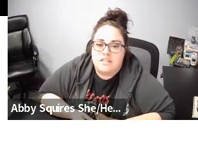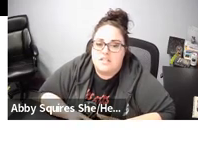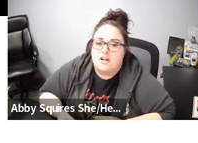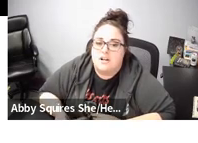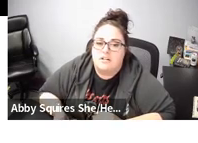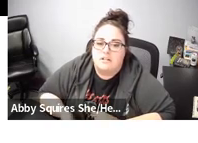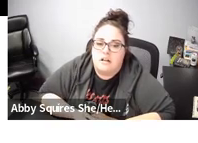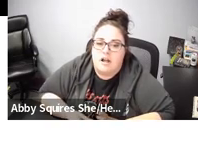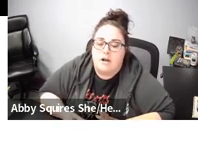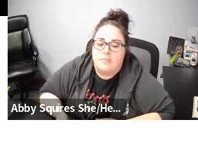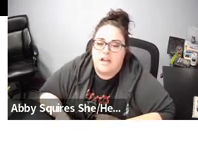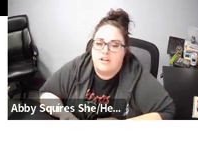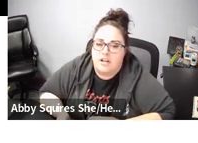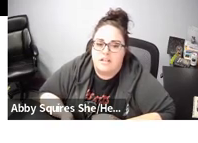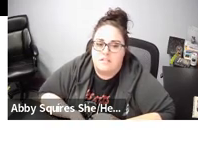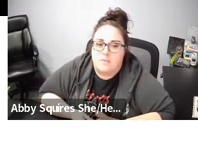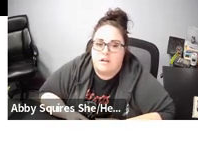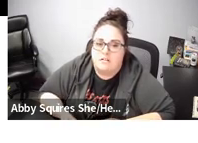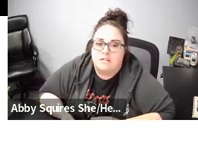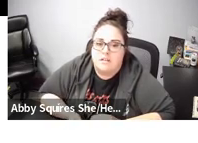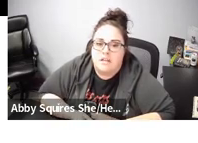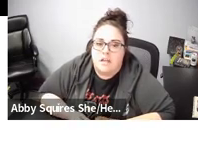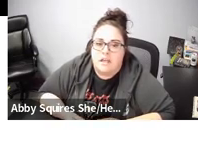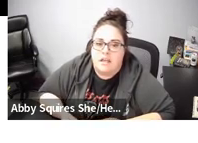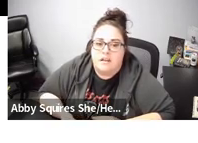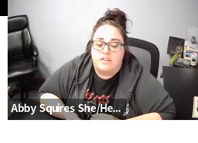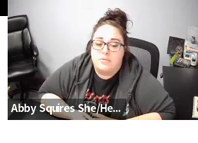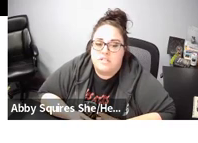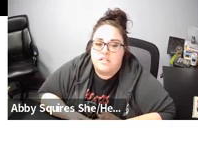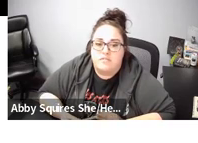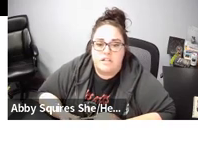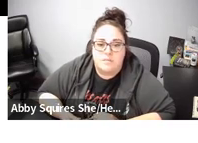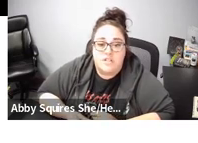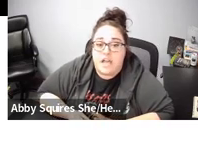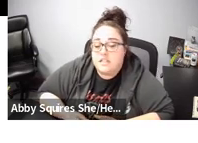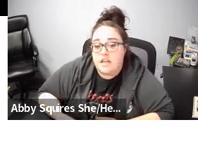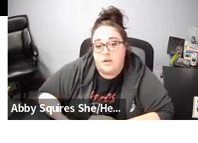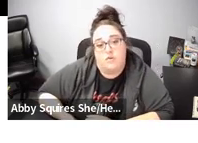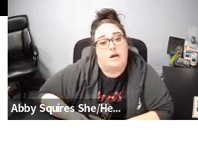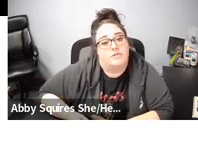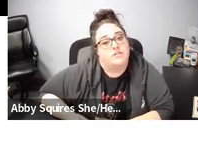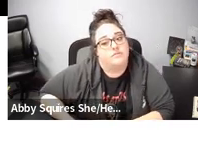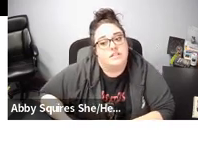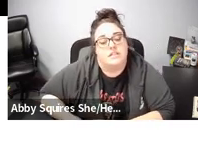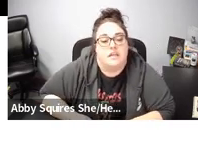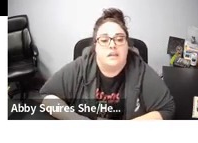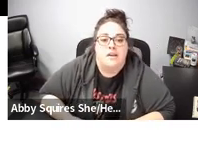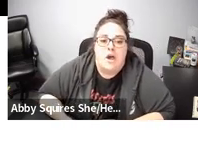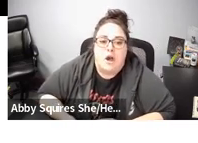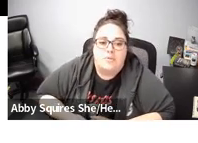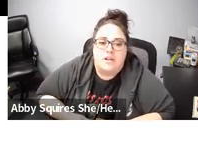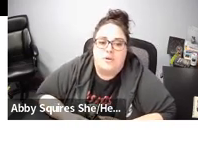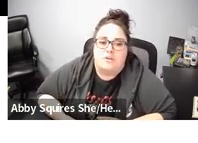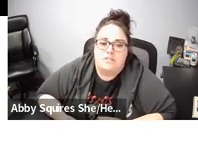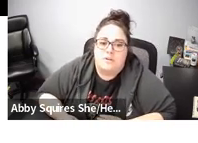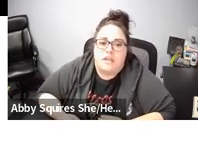just easier on your hands as well. And the precision rings, which I did not know about until recently,